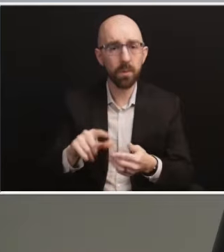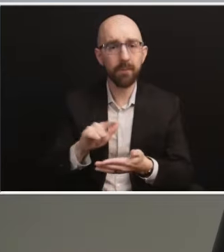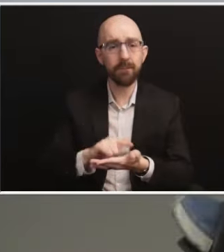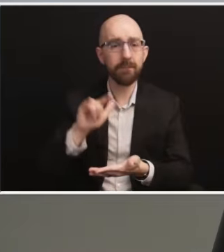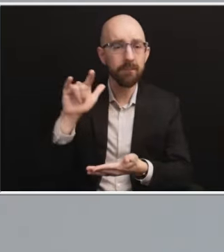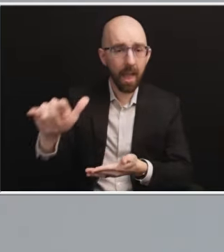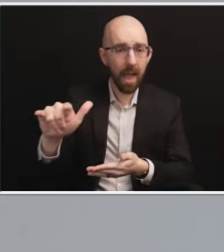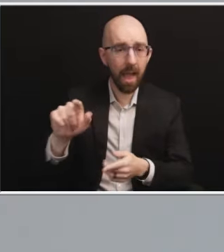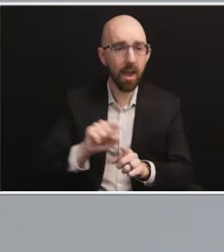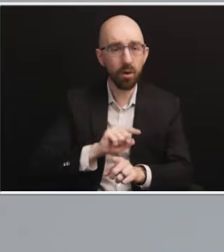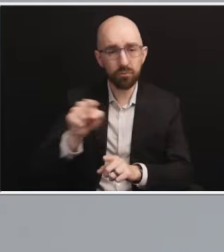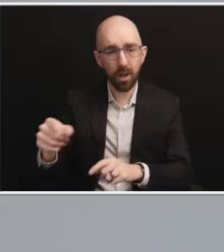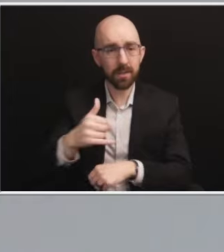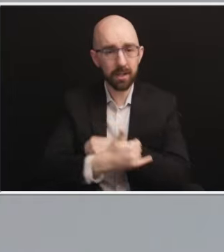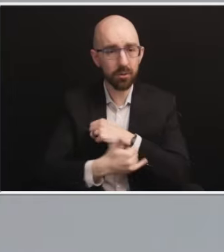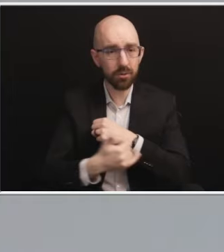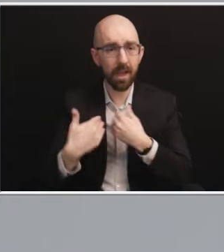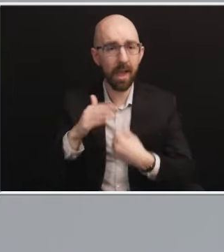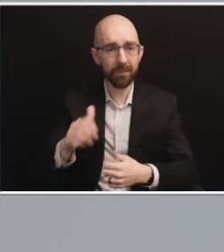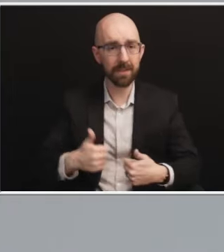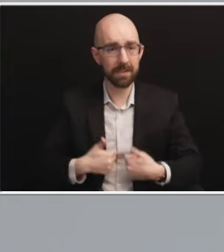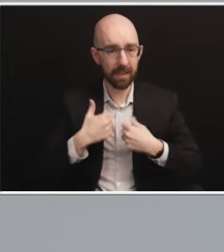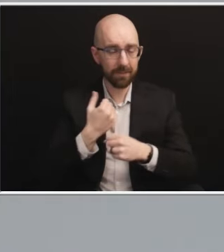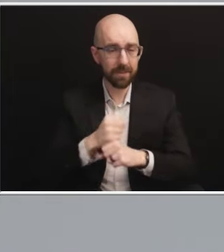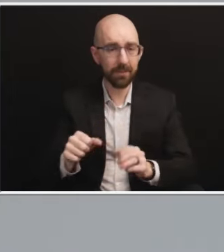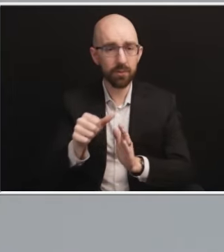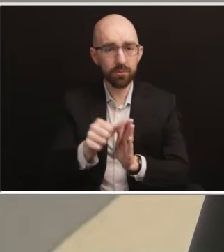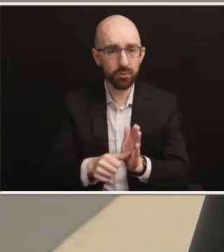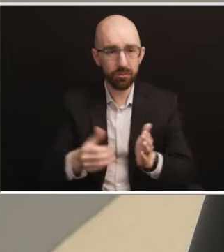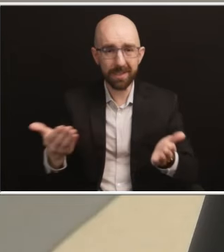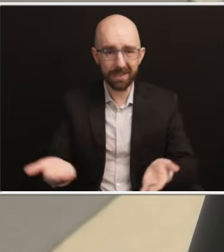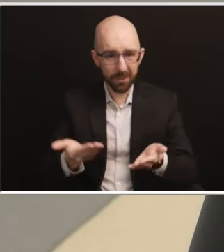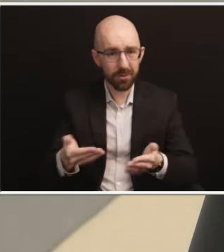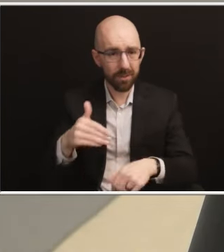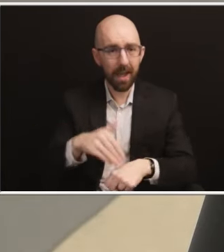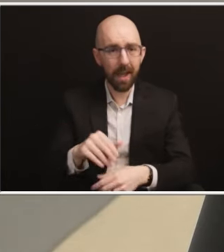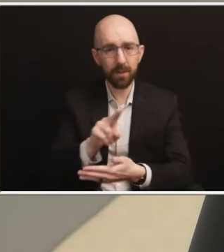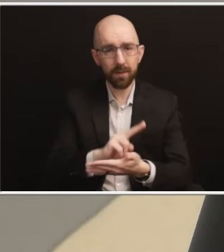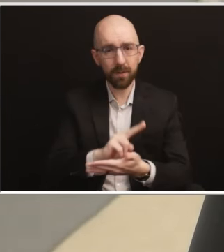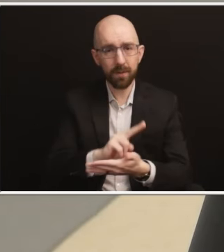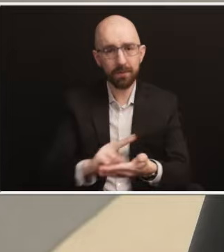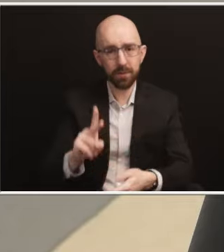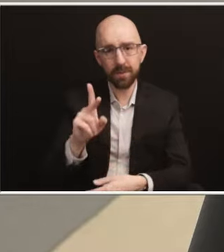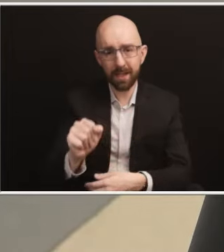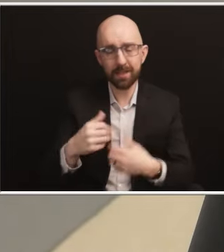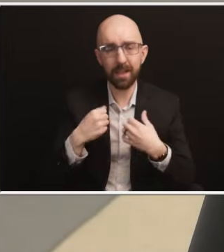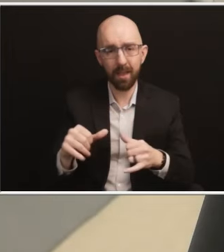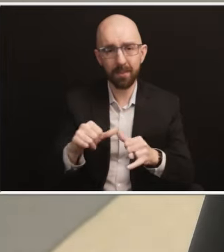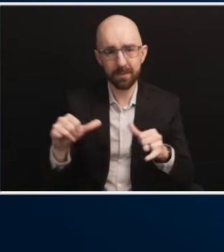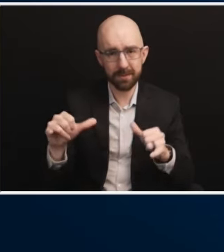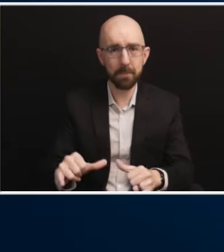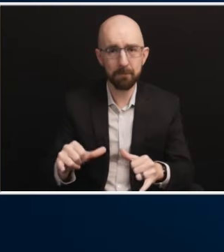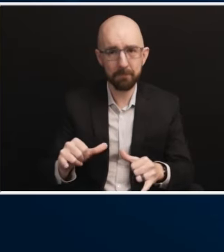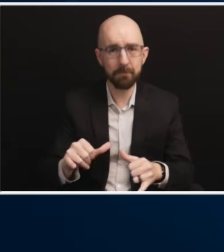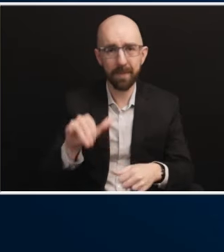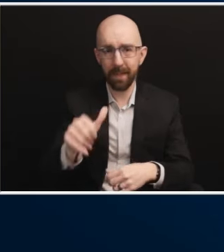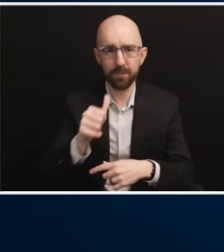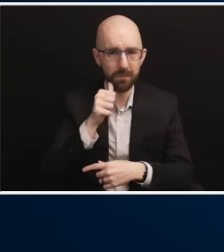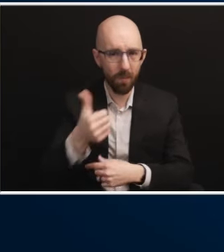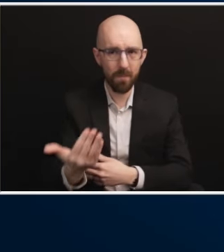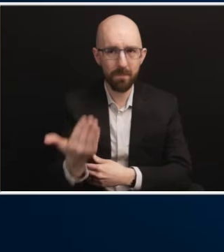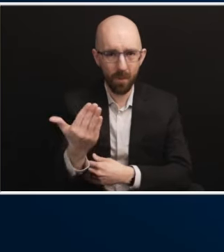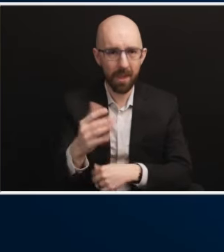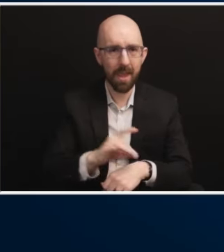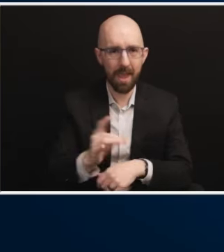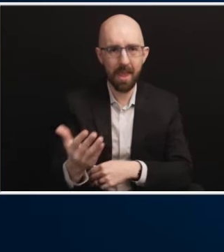country to have his life-saving surgery here at the University of Kansas Health System. That's tomorrow morning at 8 a.m. on